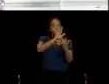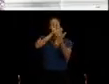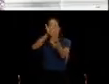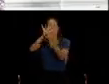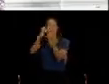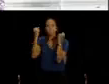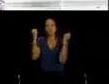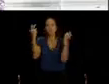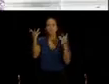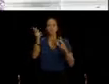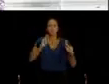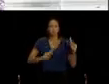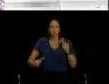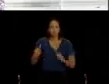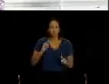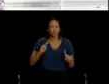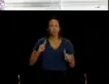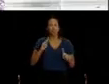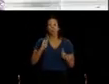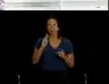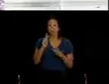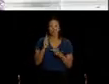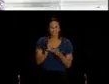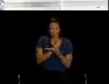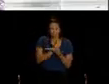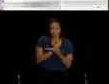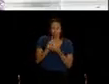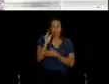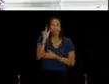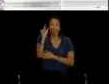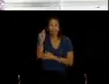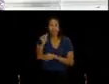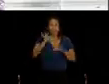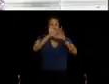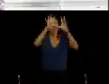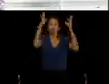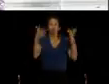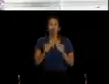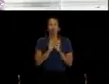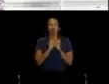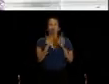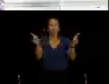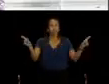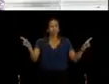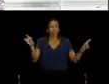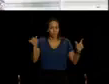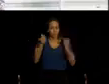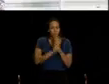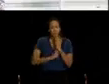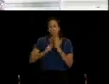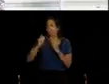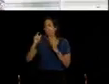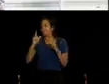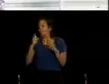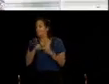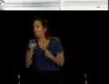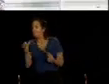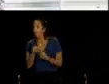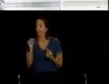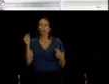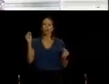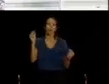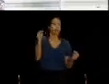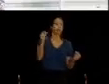end of the next week, we were global. So they were talking about my hashtag in Spain, Japan,